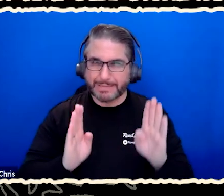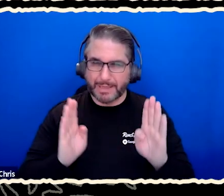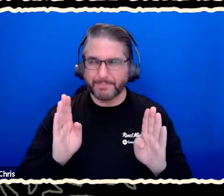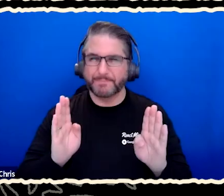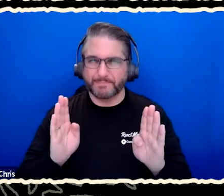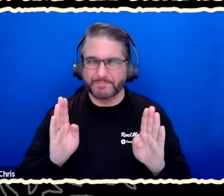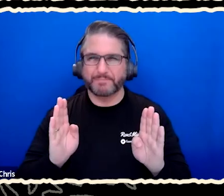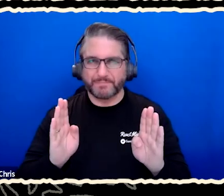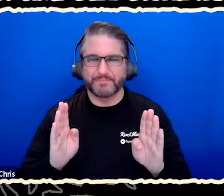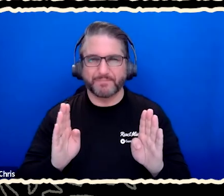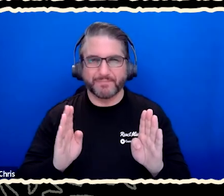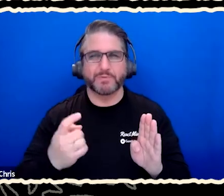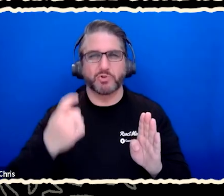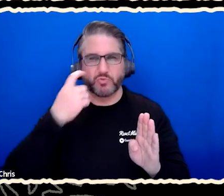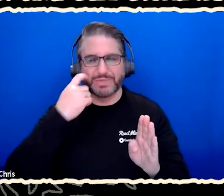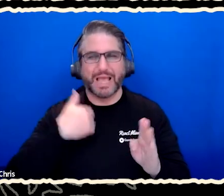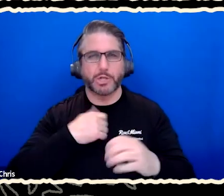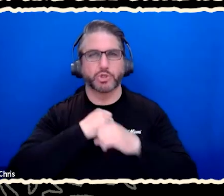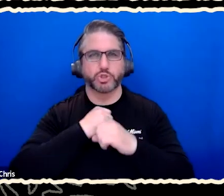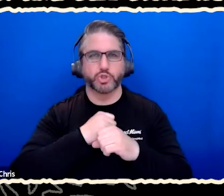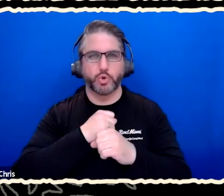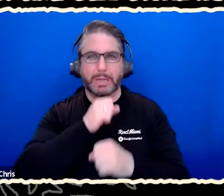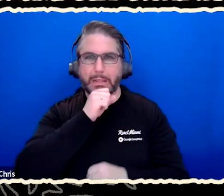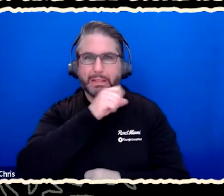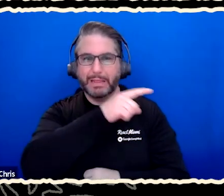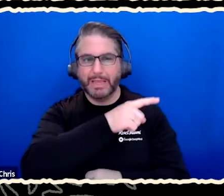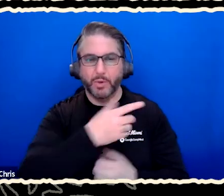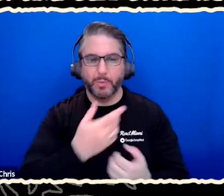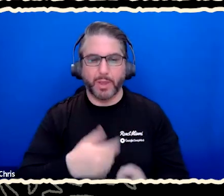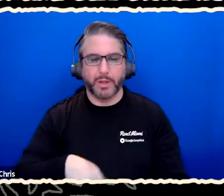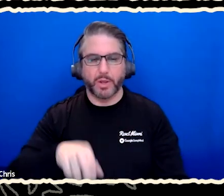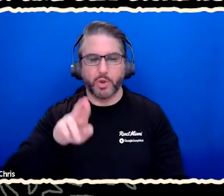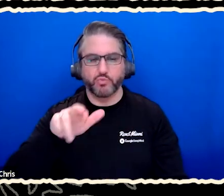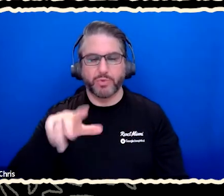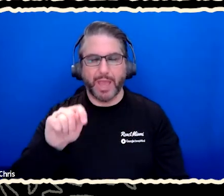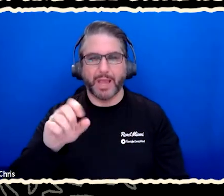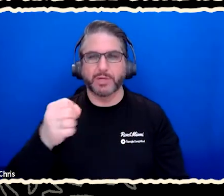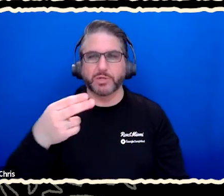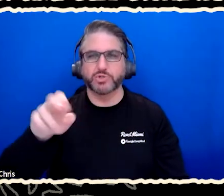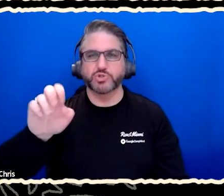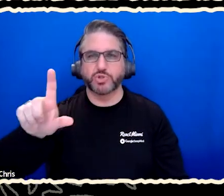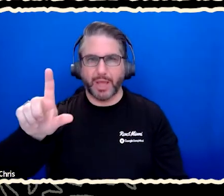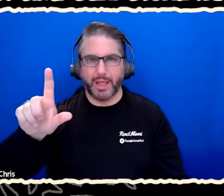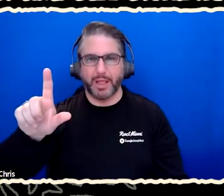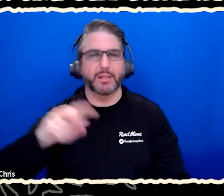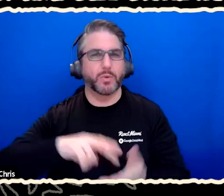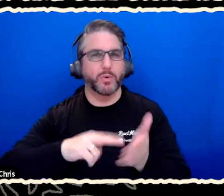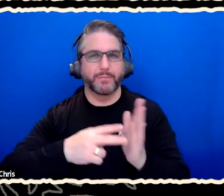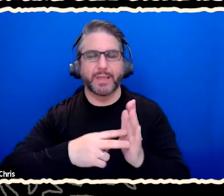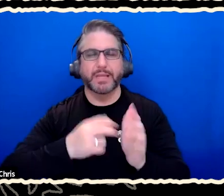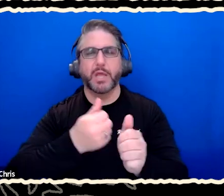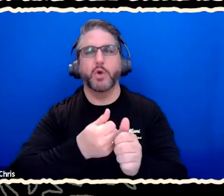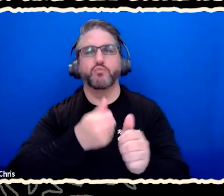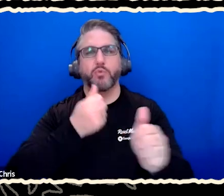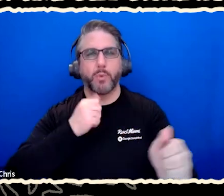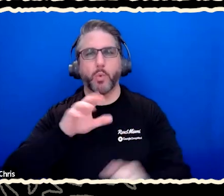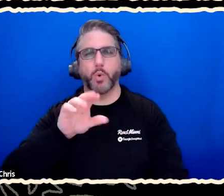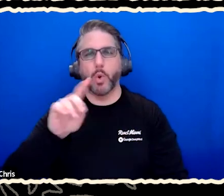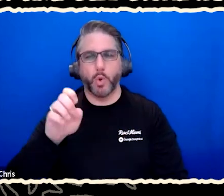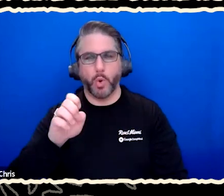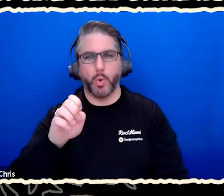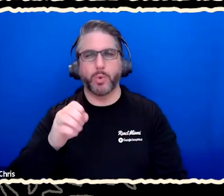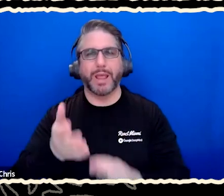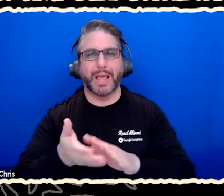there has been a security leak, which is called React Shell. It was basically a remote code execution